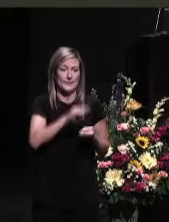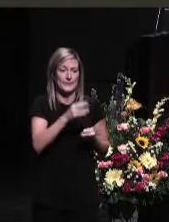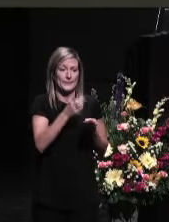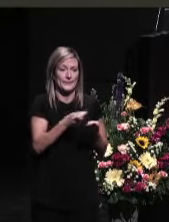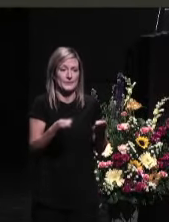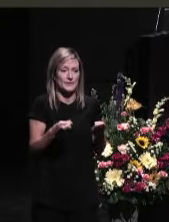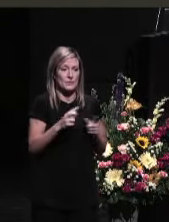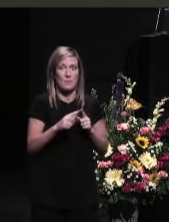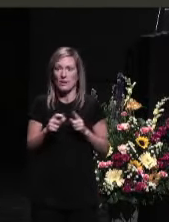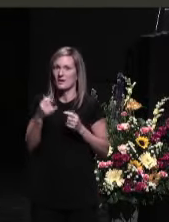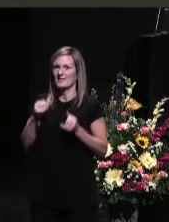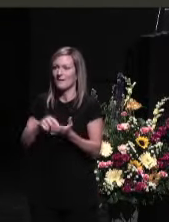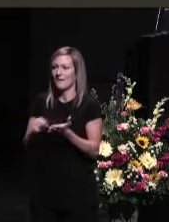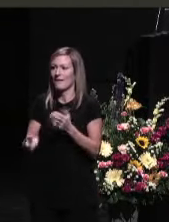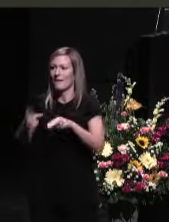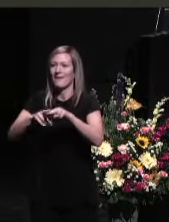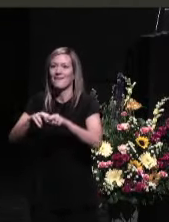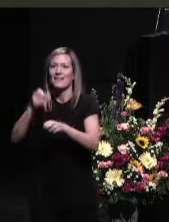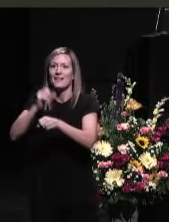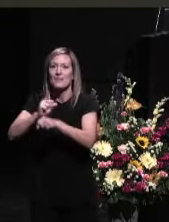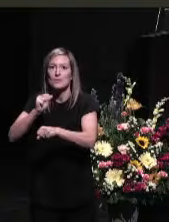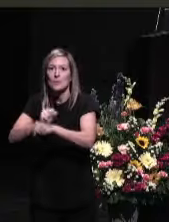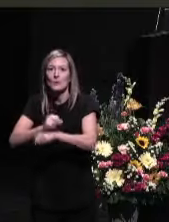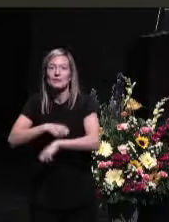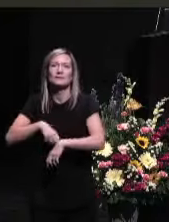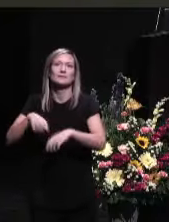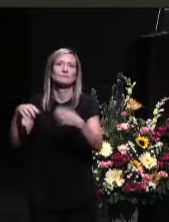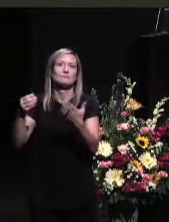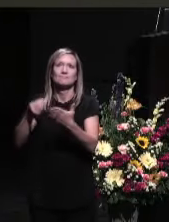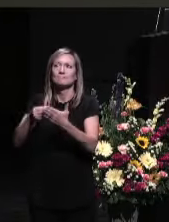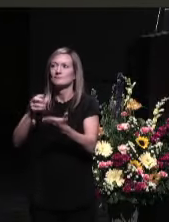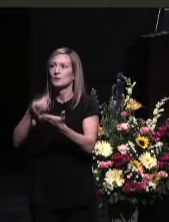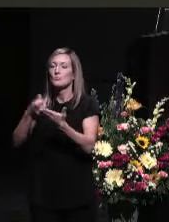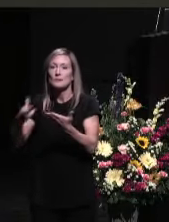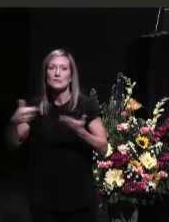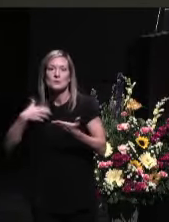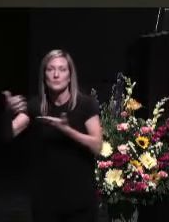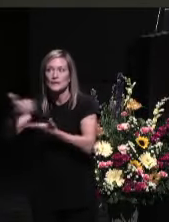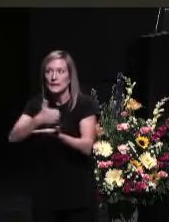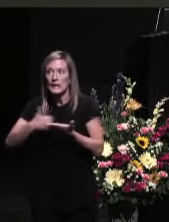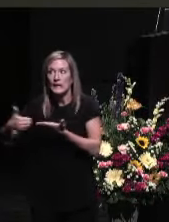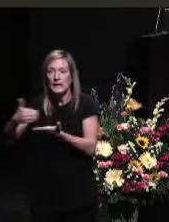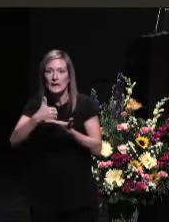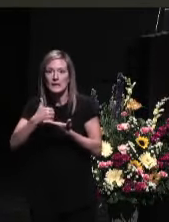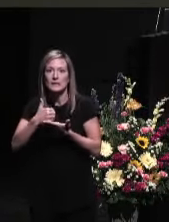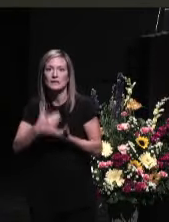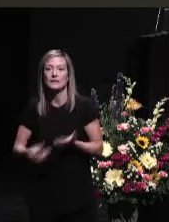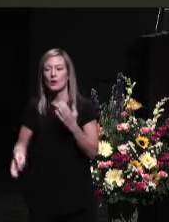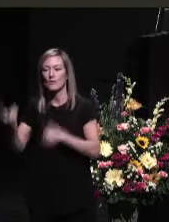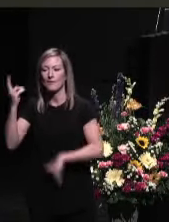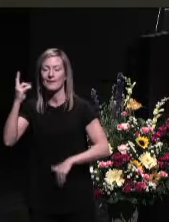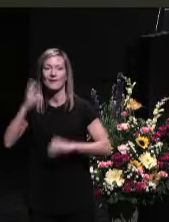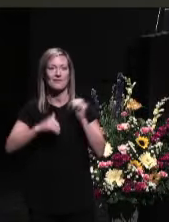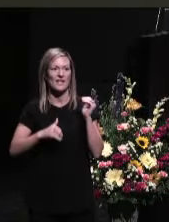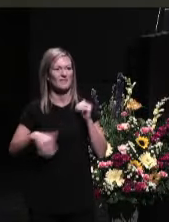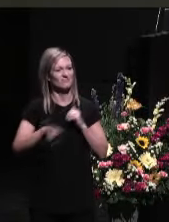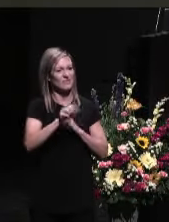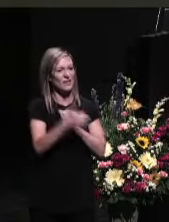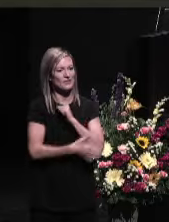can talk about our pay level relative to others. We can talk about the resources that we get. It again underscores how good we